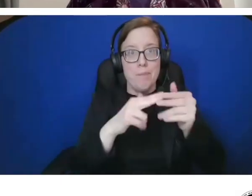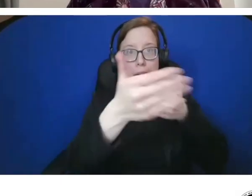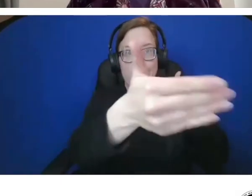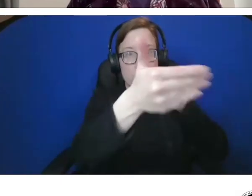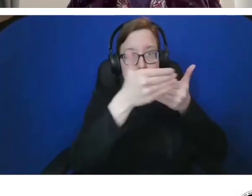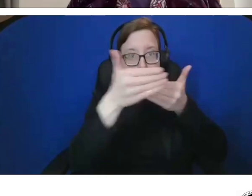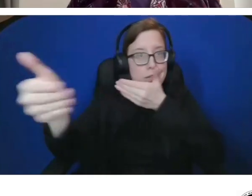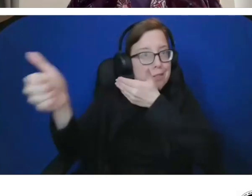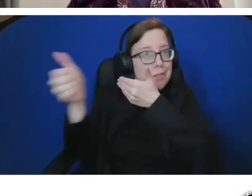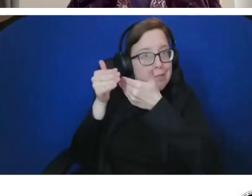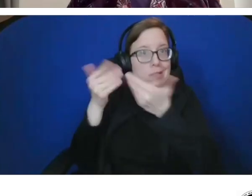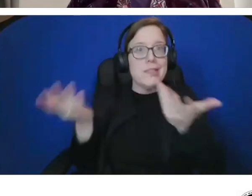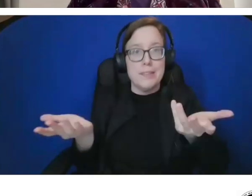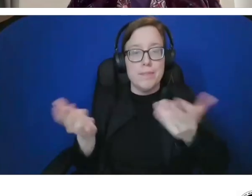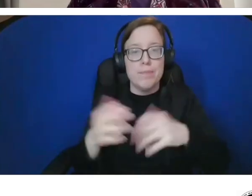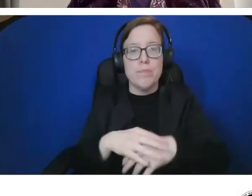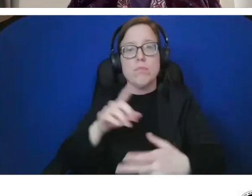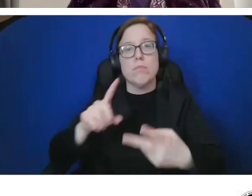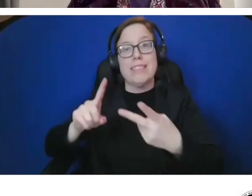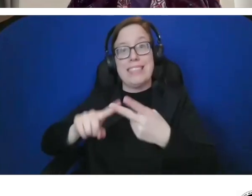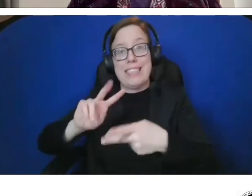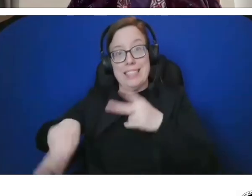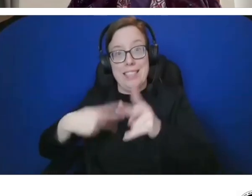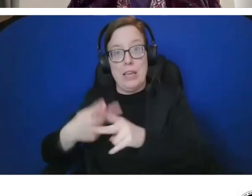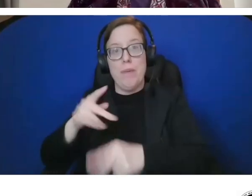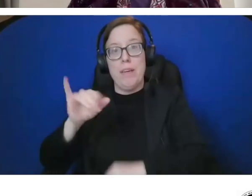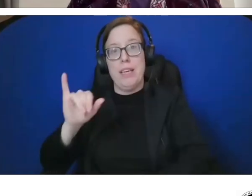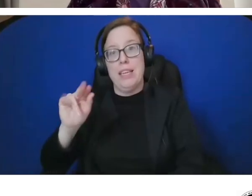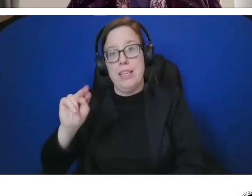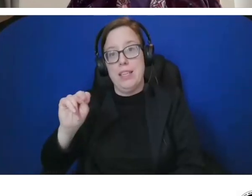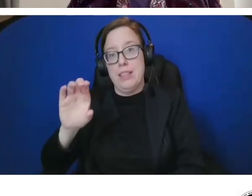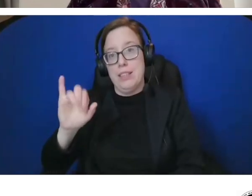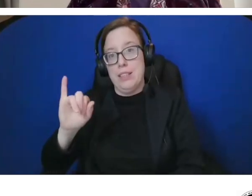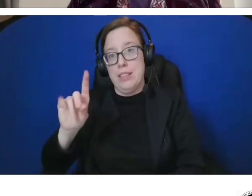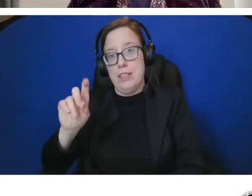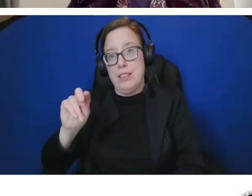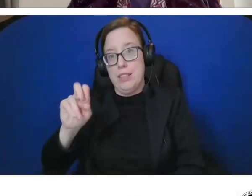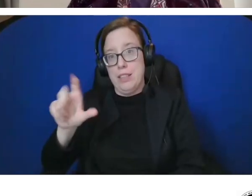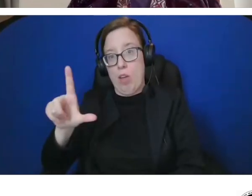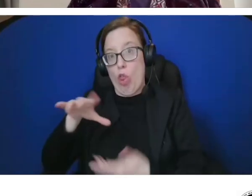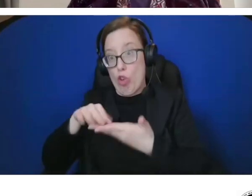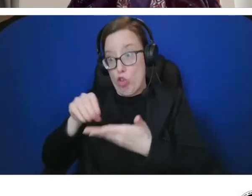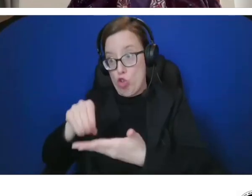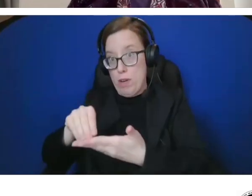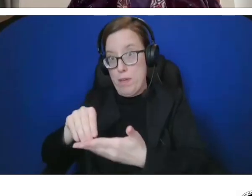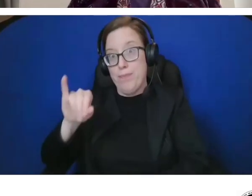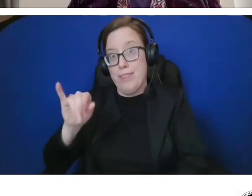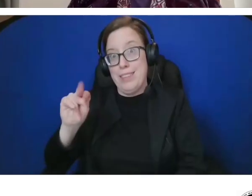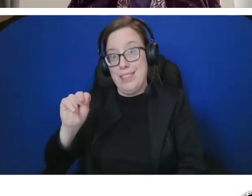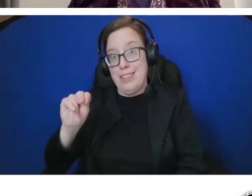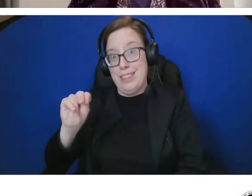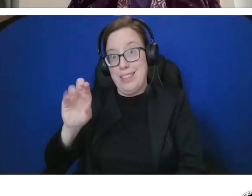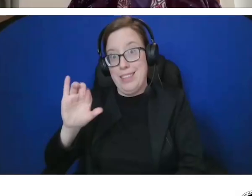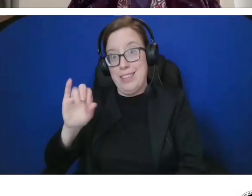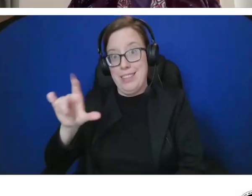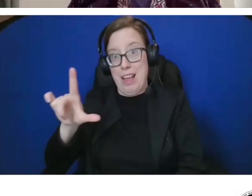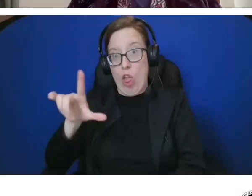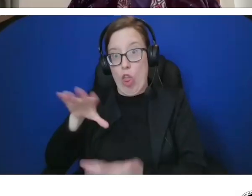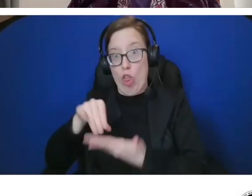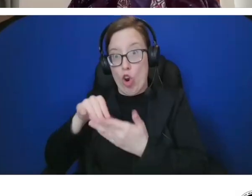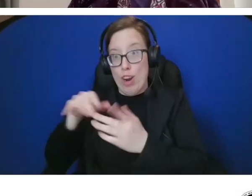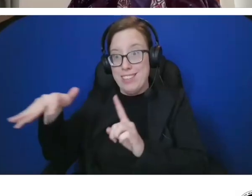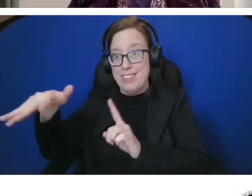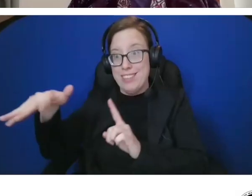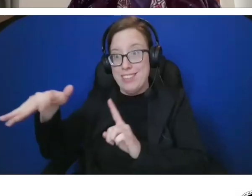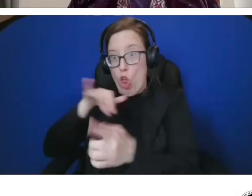The second concept then is incidental learning. Incidental learning is when you learn something, but oh geez, you